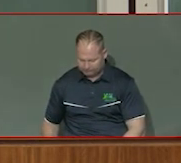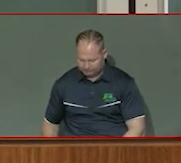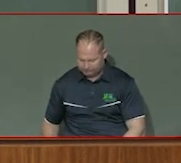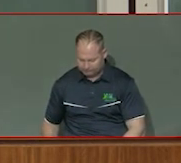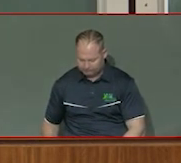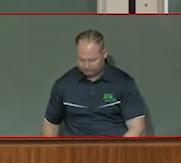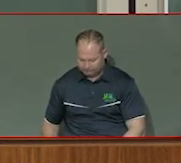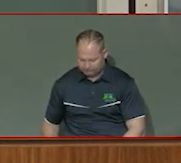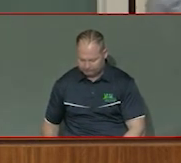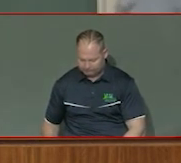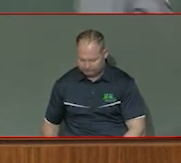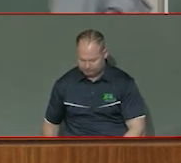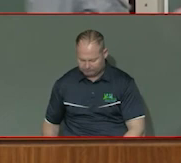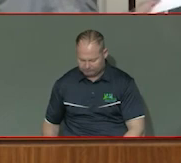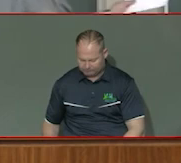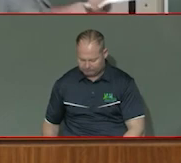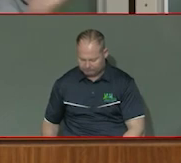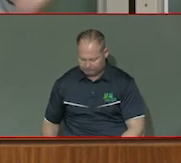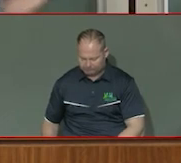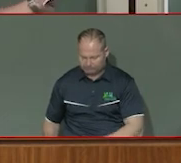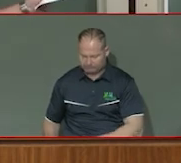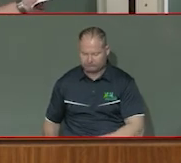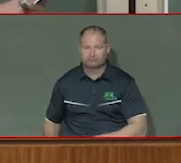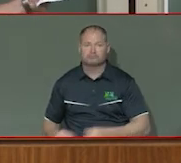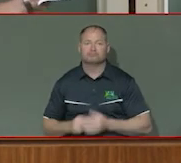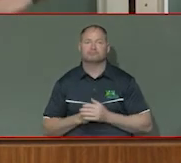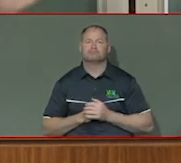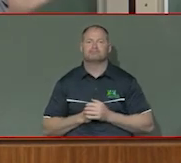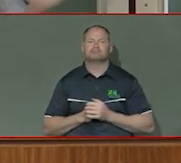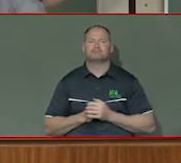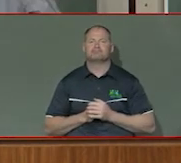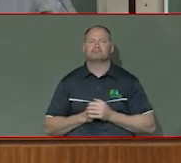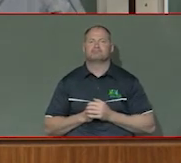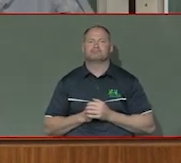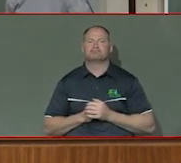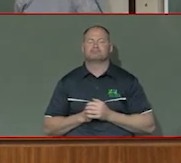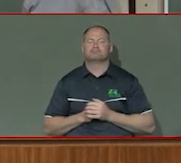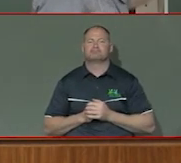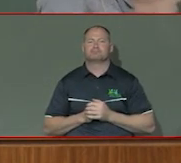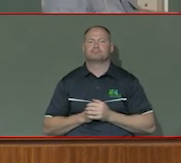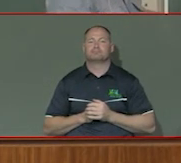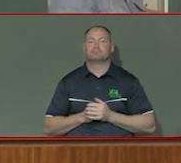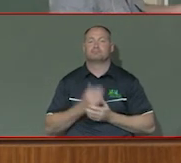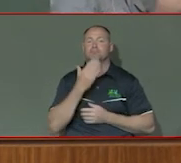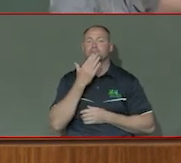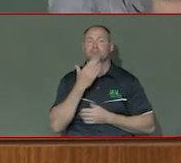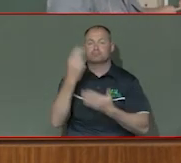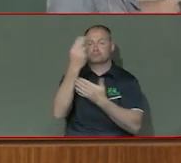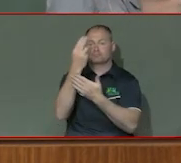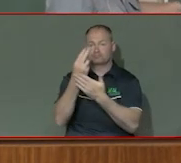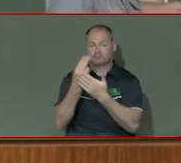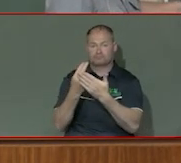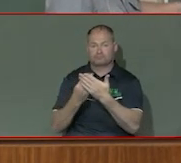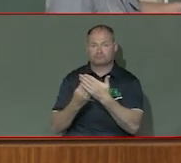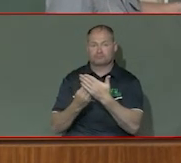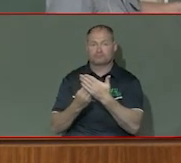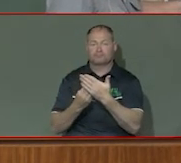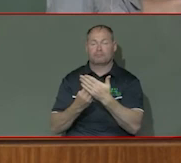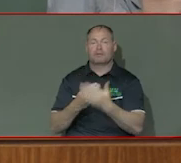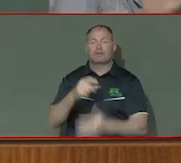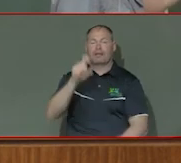Thank you. Right, let's quickly have a look at the following. People, once you've got your diagram in terms of x, y, and